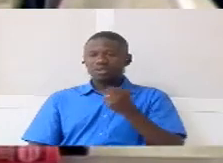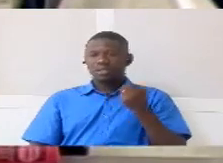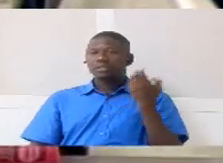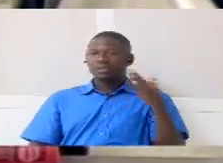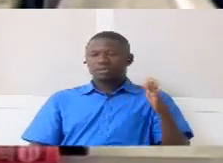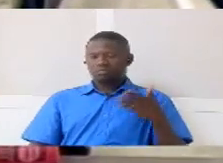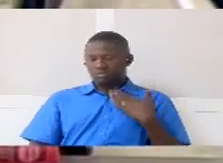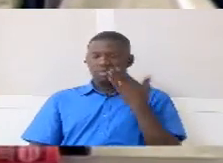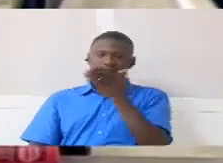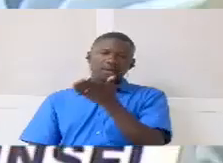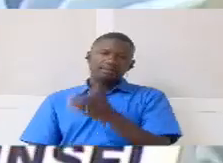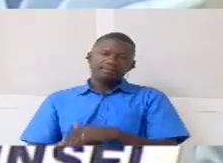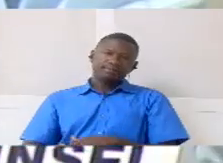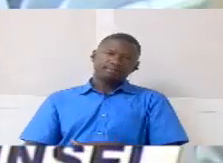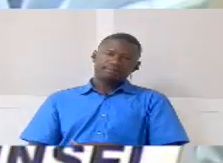Yes.